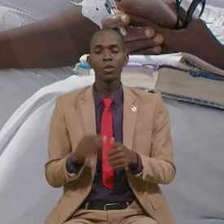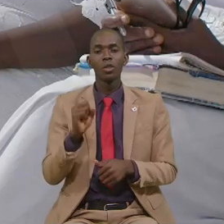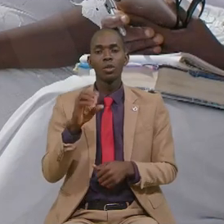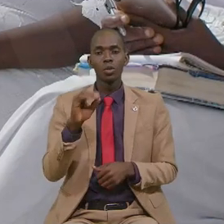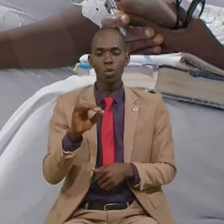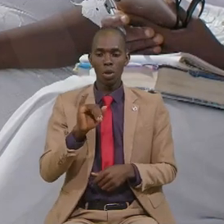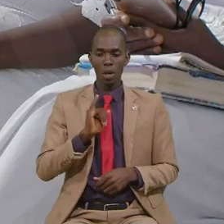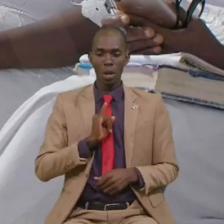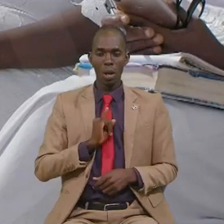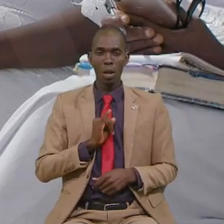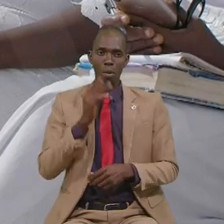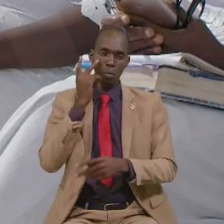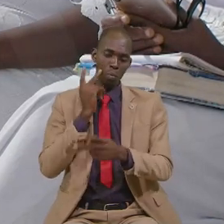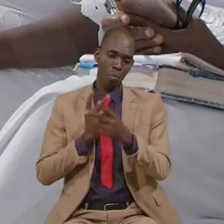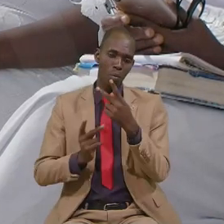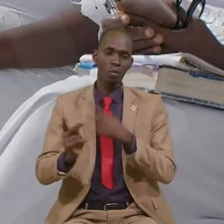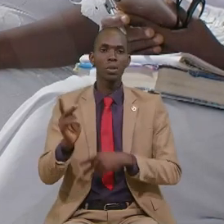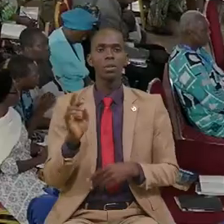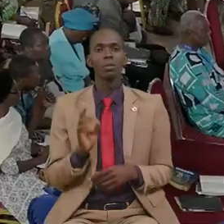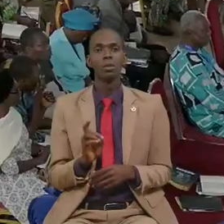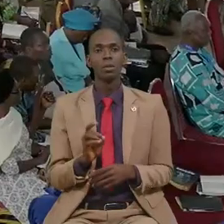I prophesied,